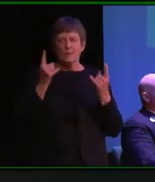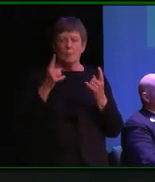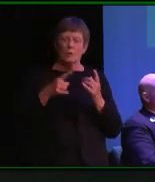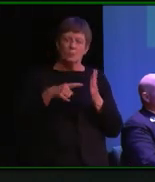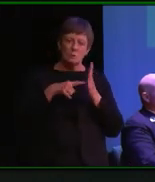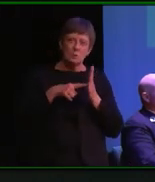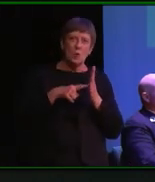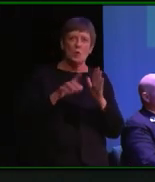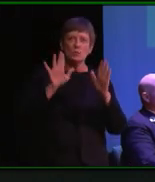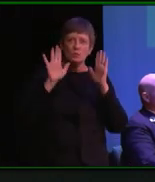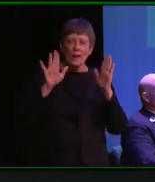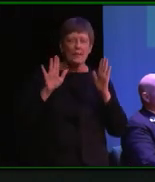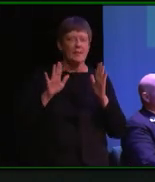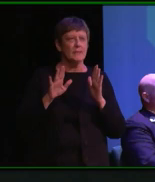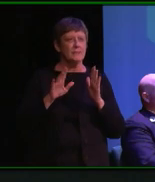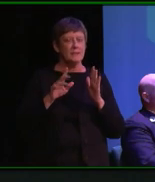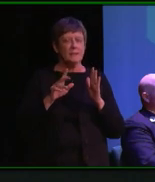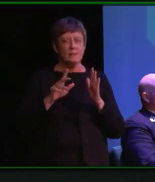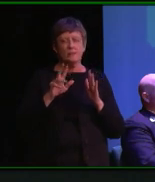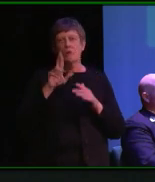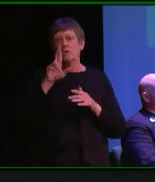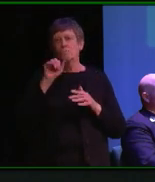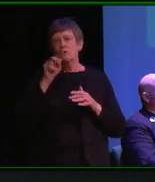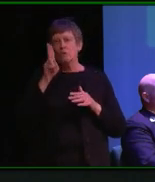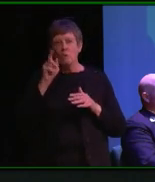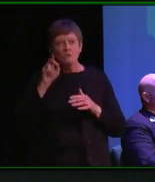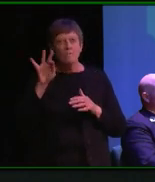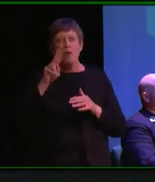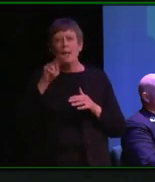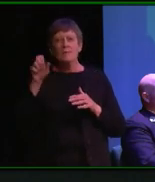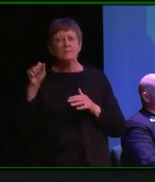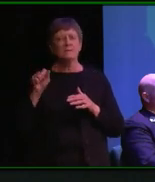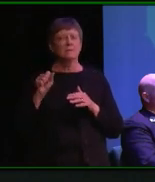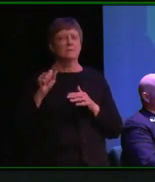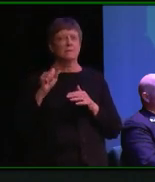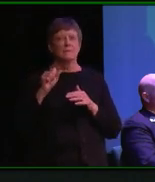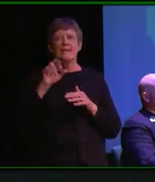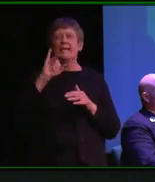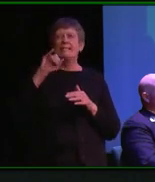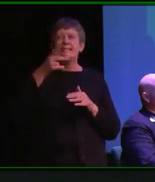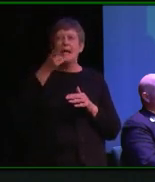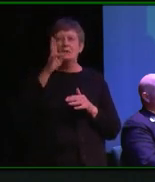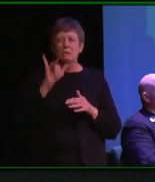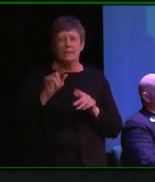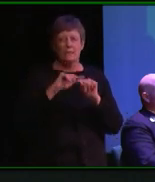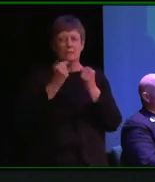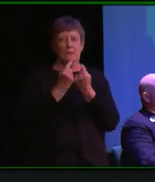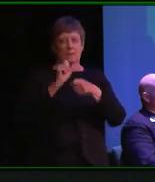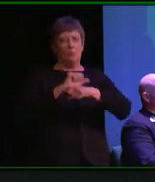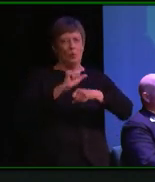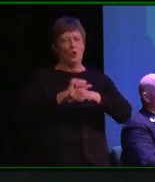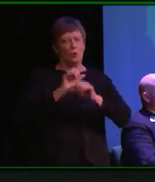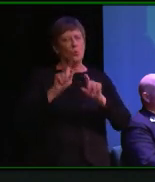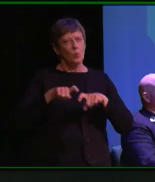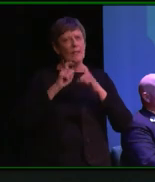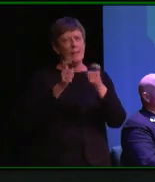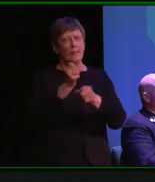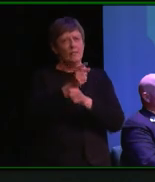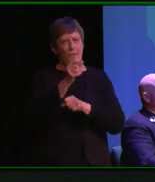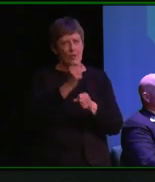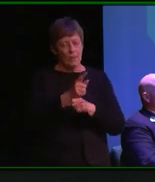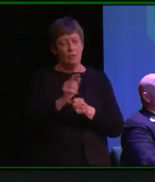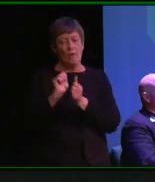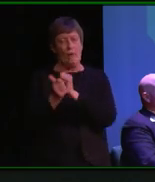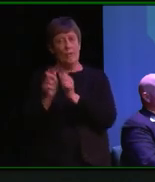greatness, resourcefulness, integrity, and teamwork. So that's an award that we do every year for the athletic department. This